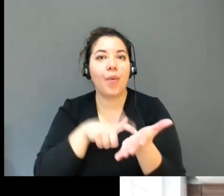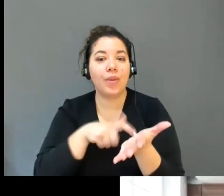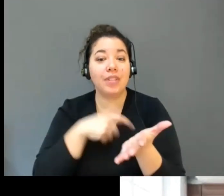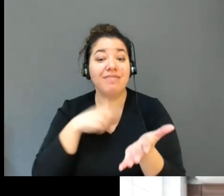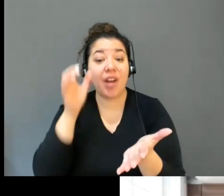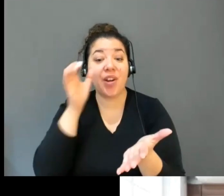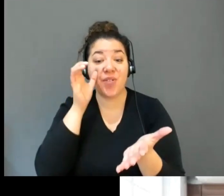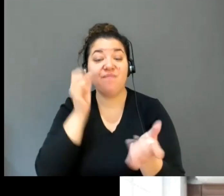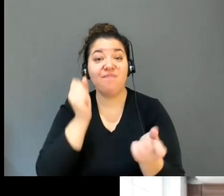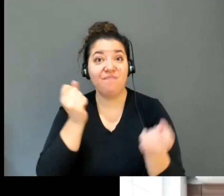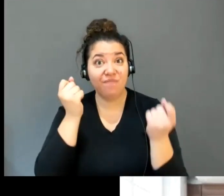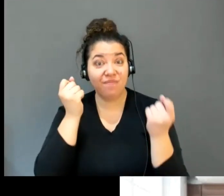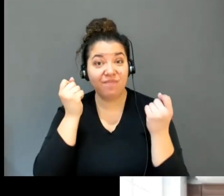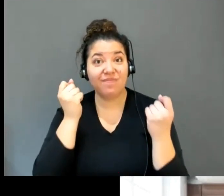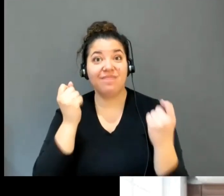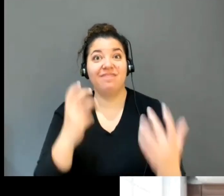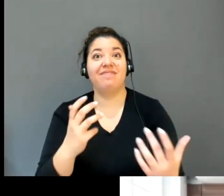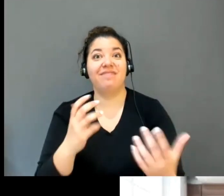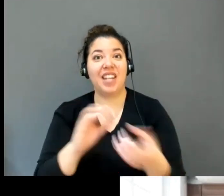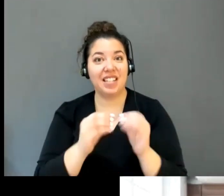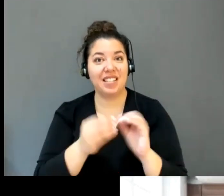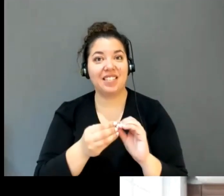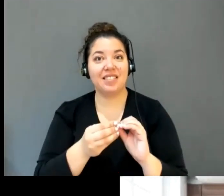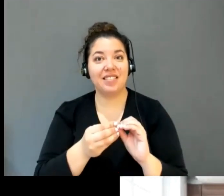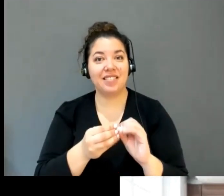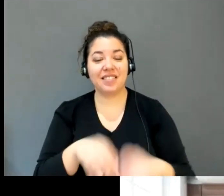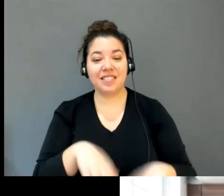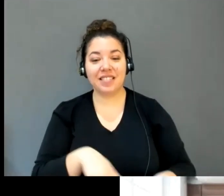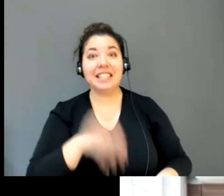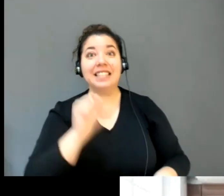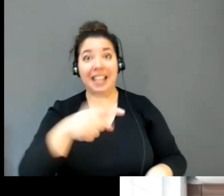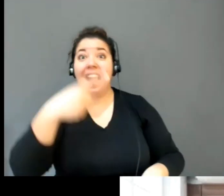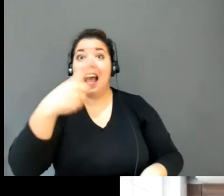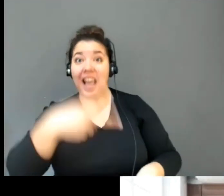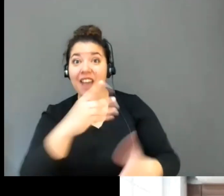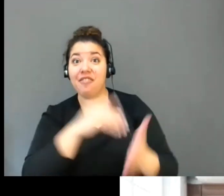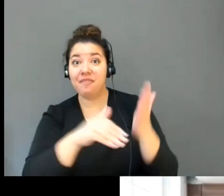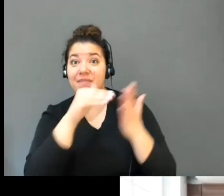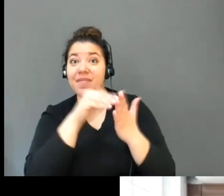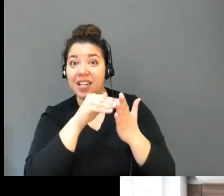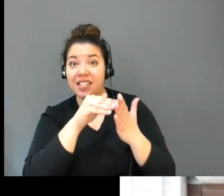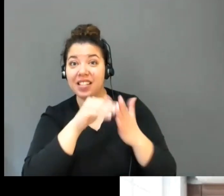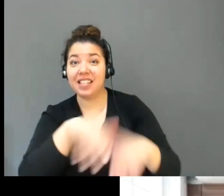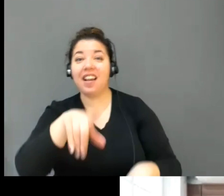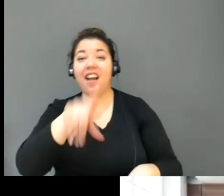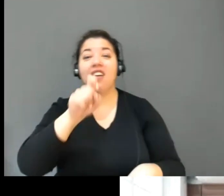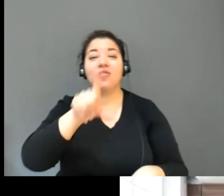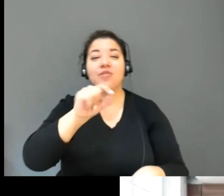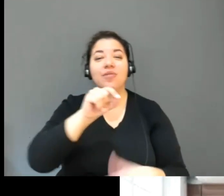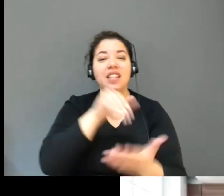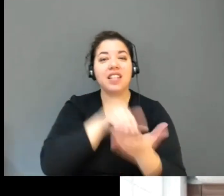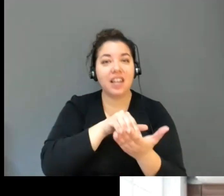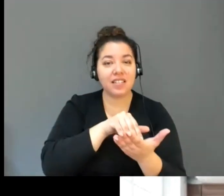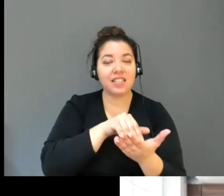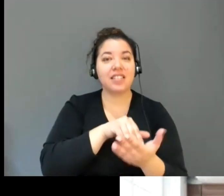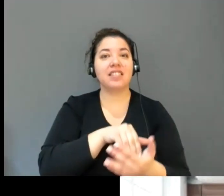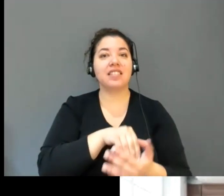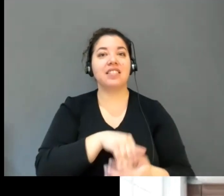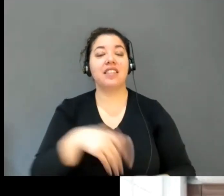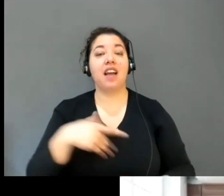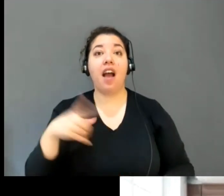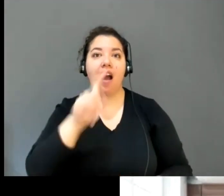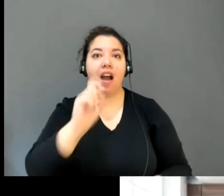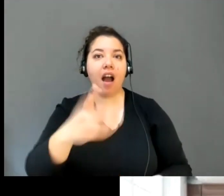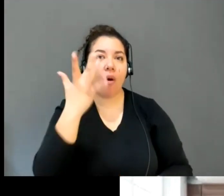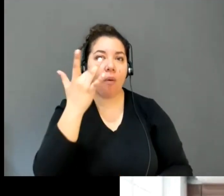big ones. That's right. I heard 500,000, 120,000. I asked you that question on